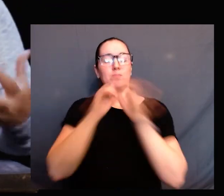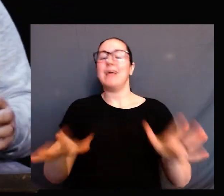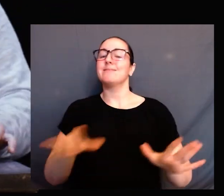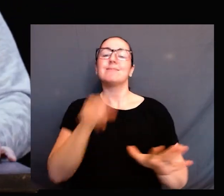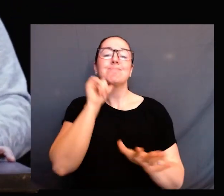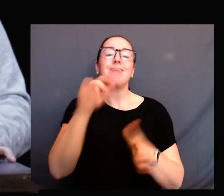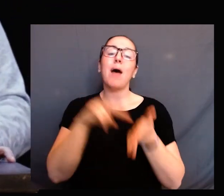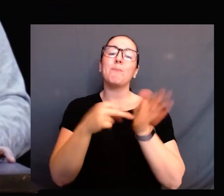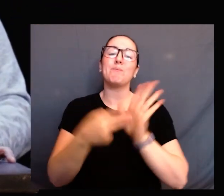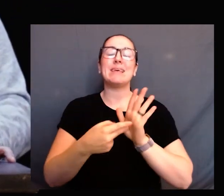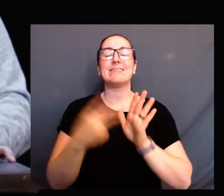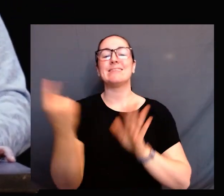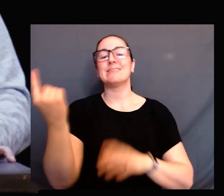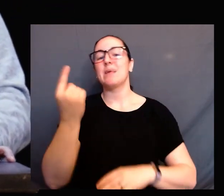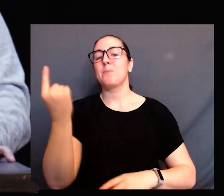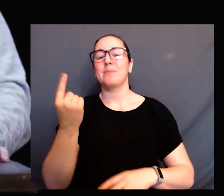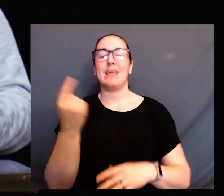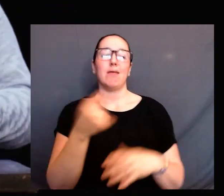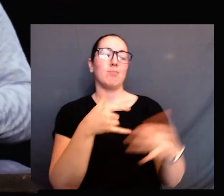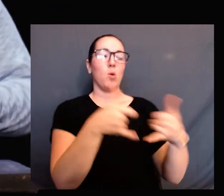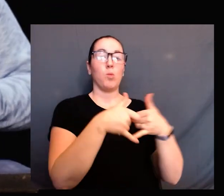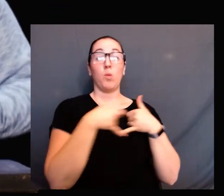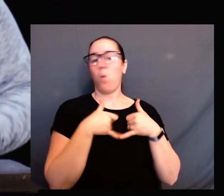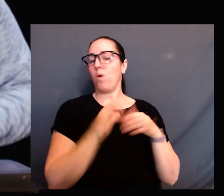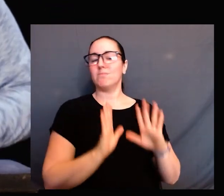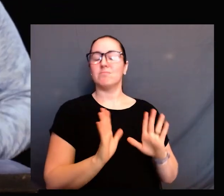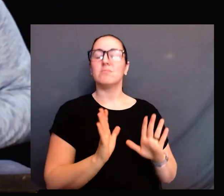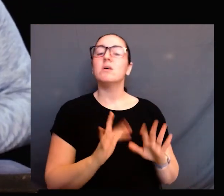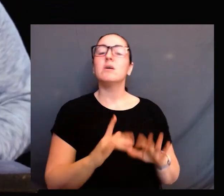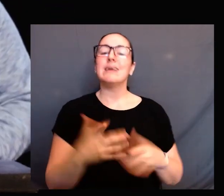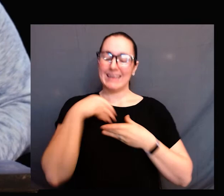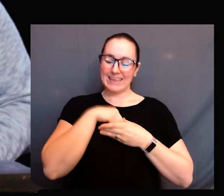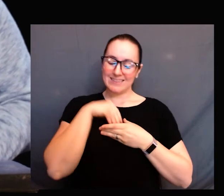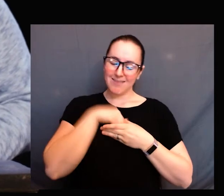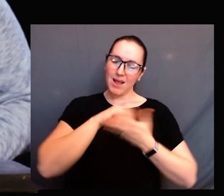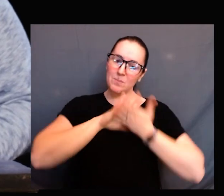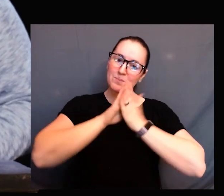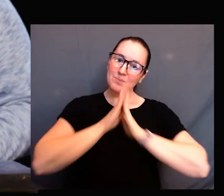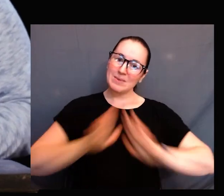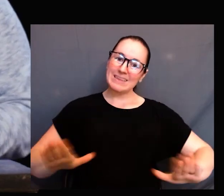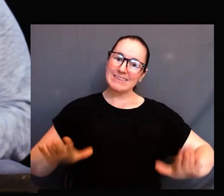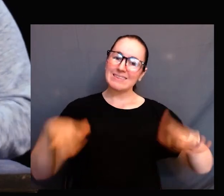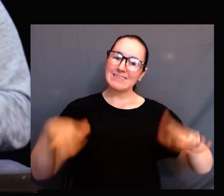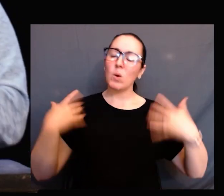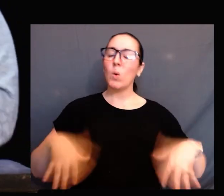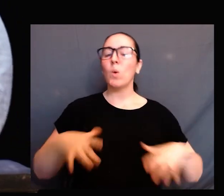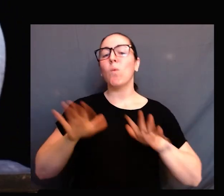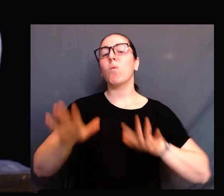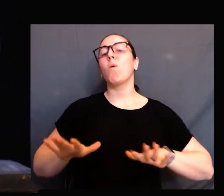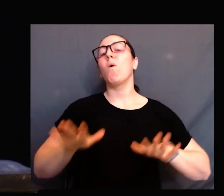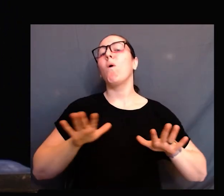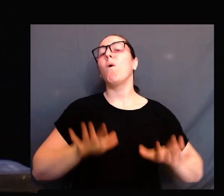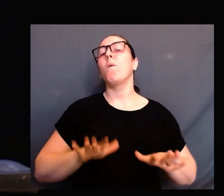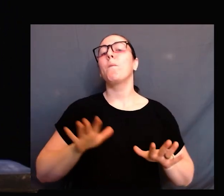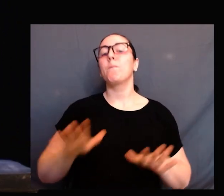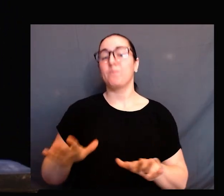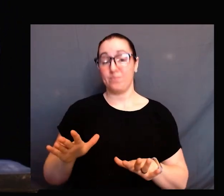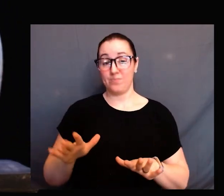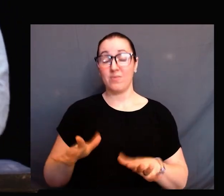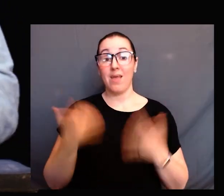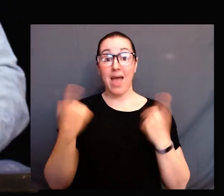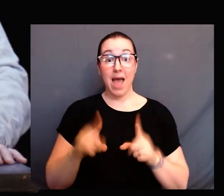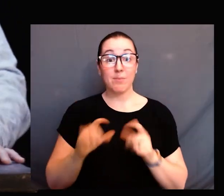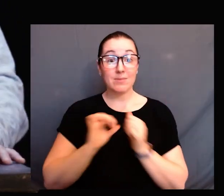just some external reward. We're talking about an inner sense of peace and calm that comes from